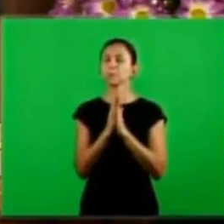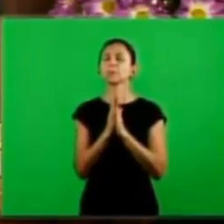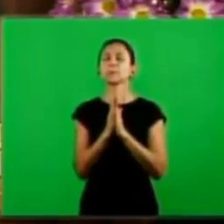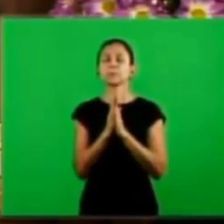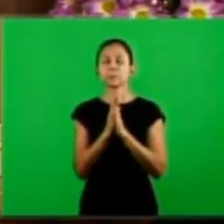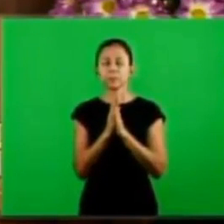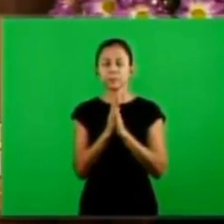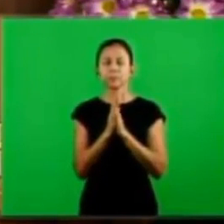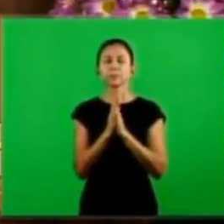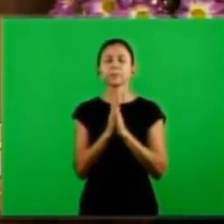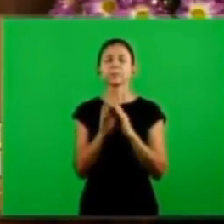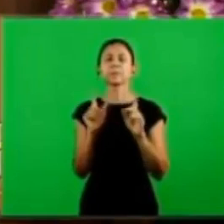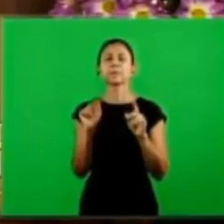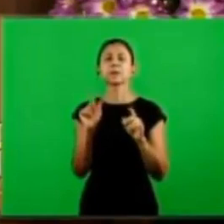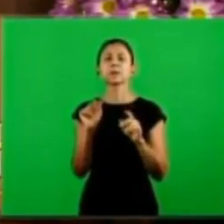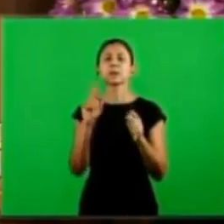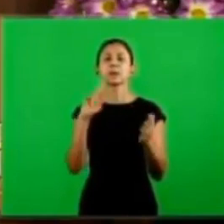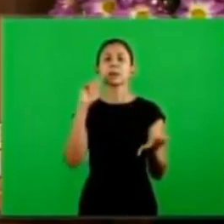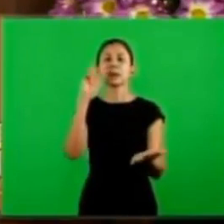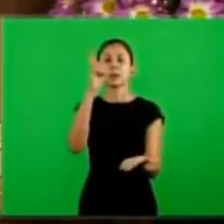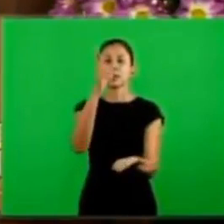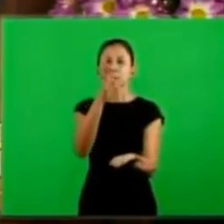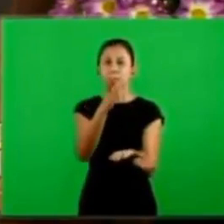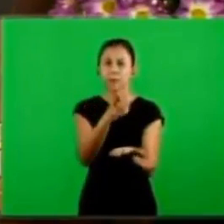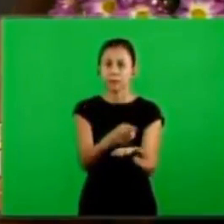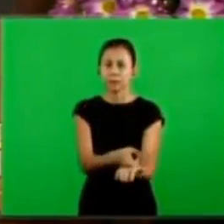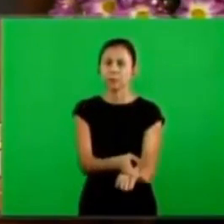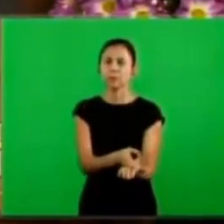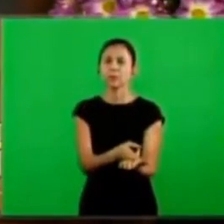the prayer is the result